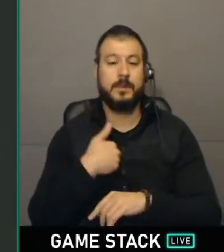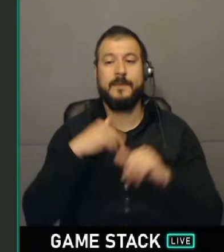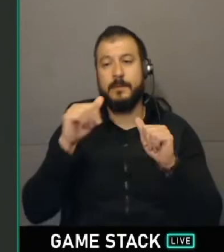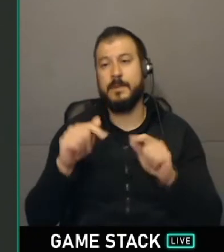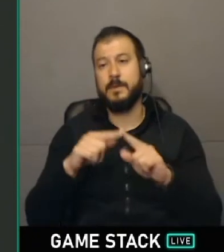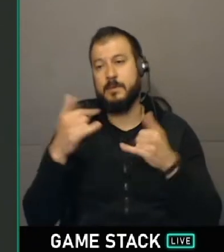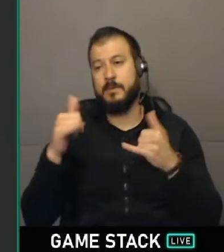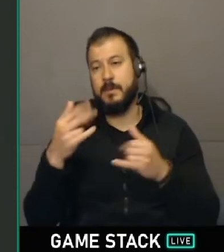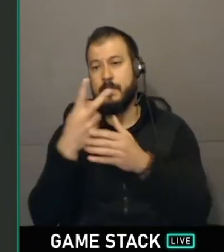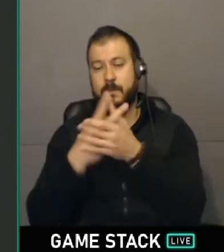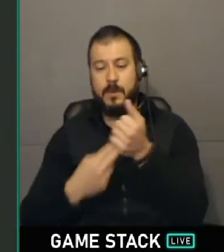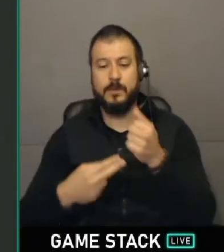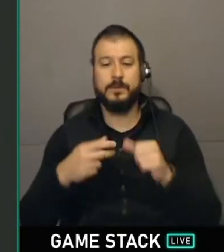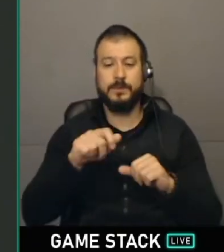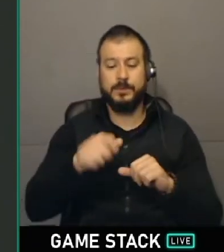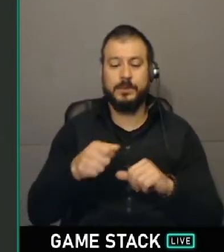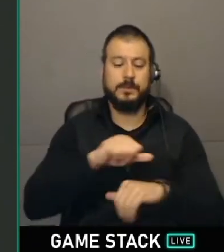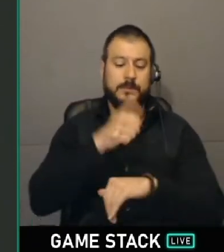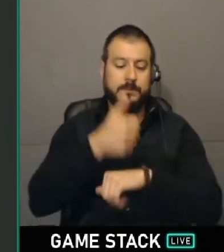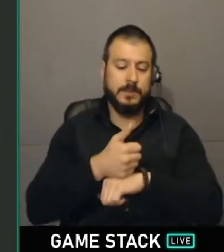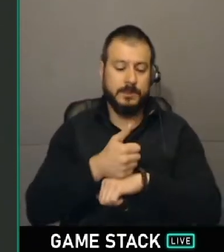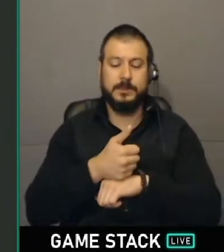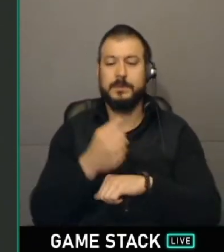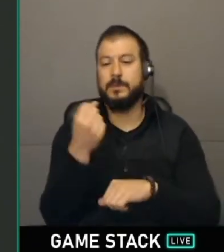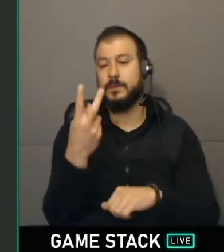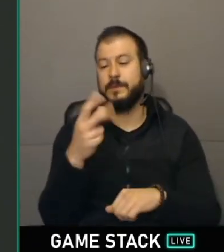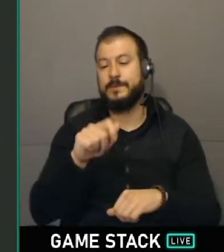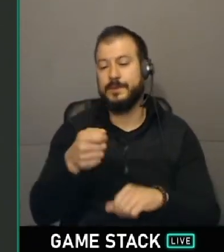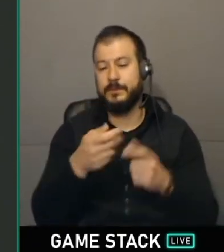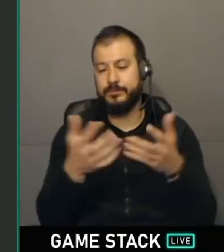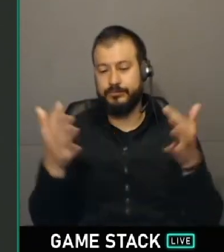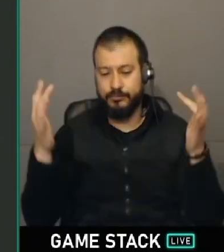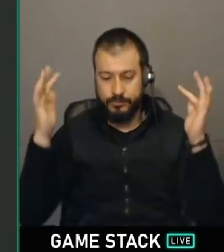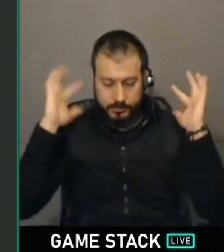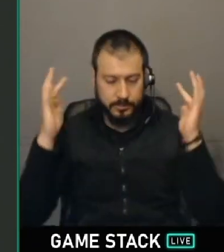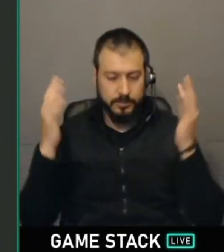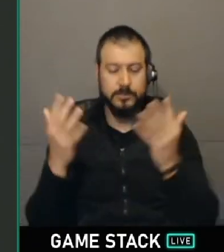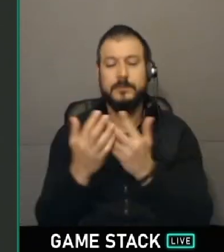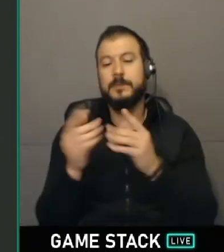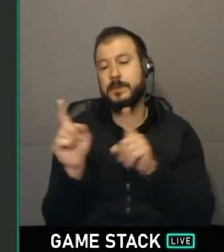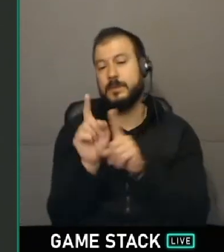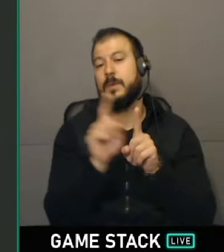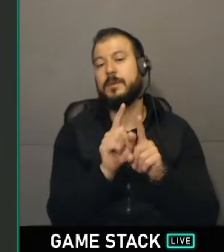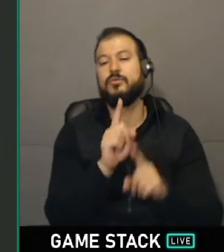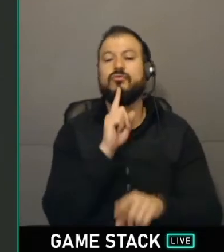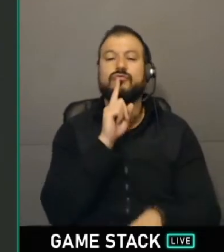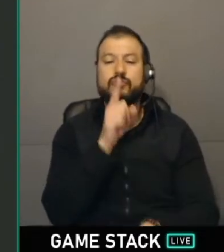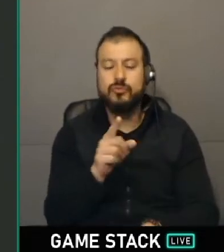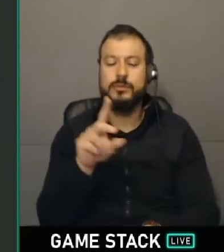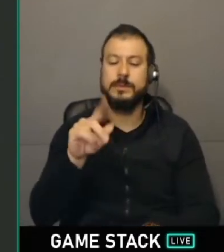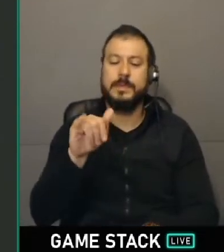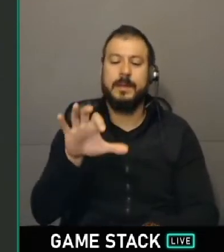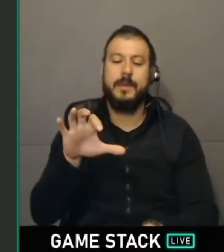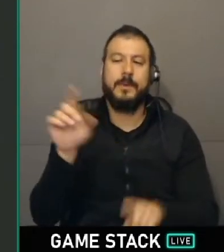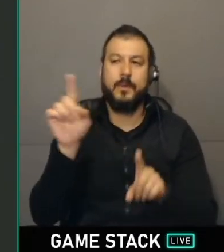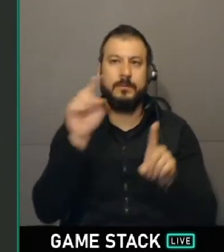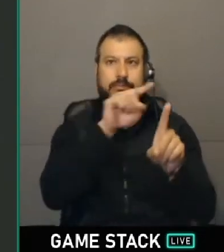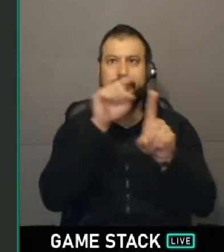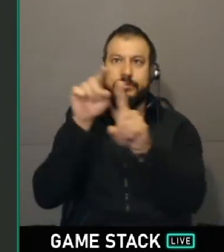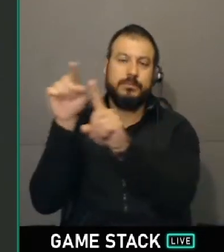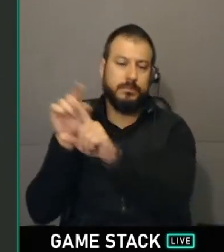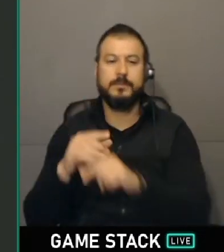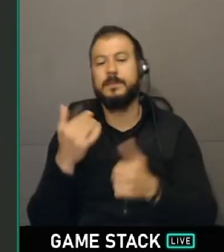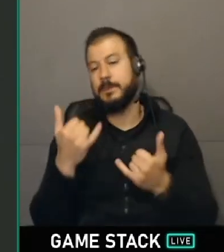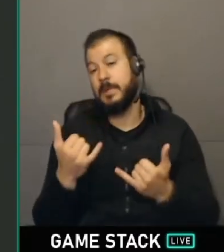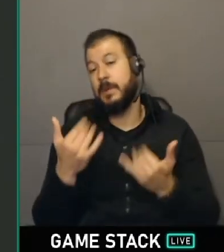both channel-based 12-channel sounds as well as true dynamic objects. Now let's take a